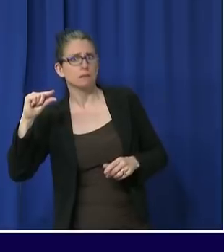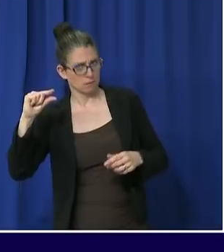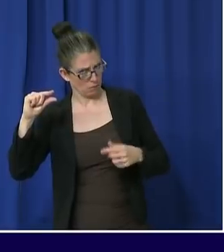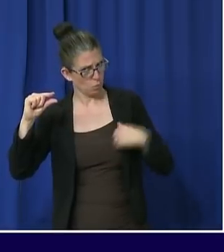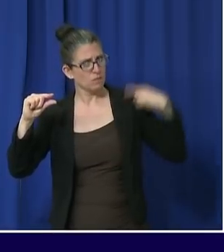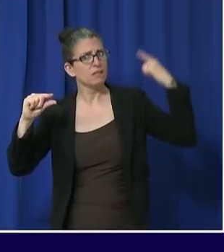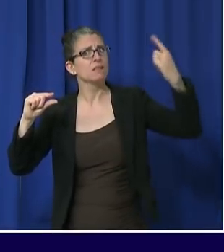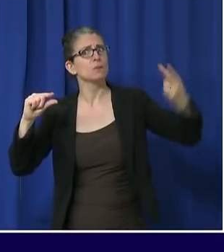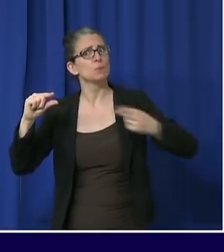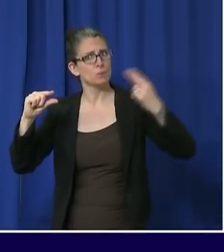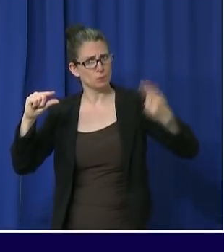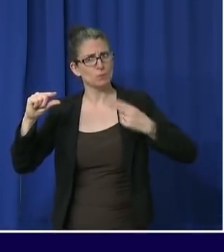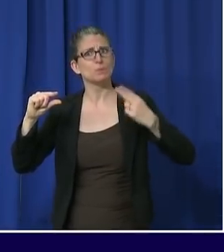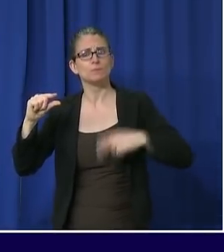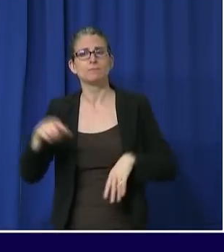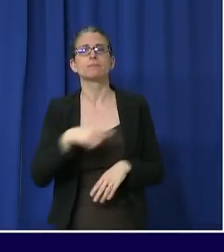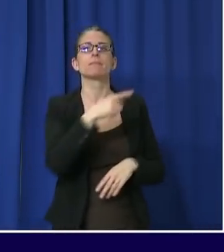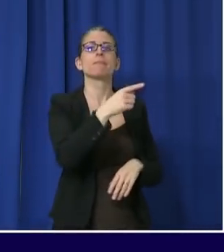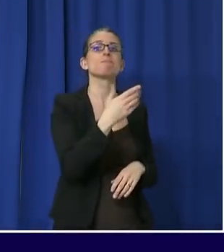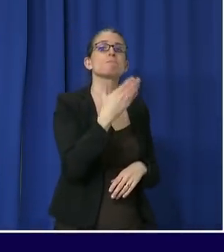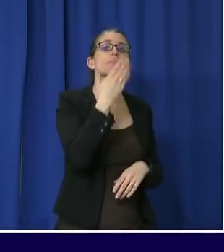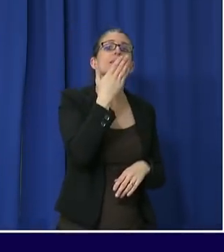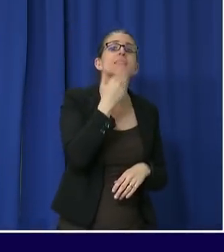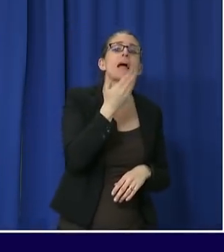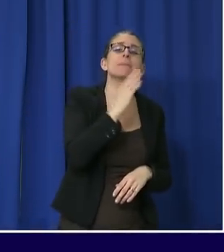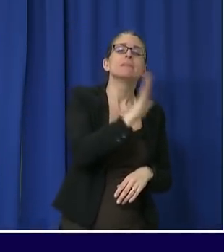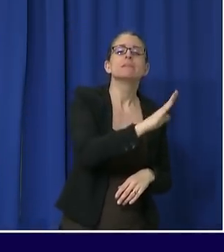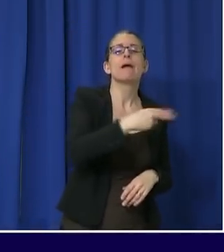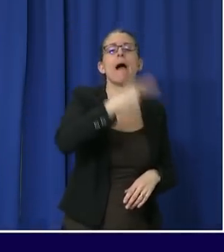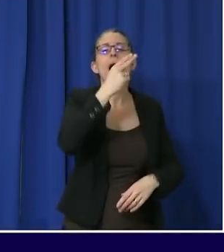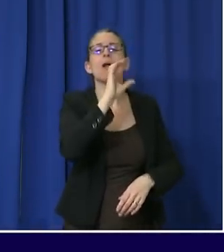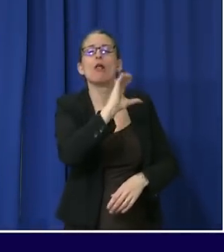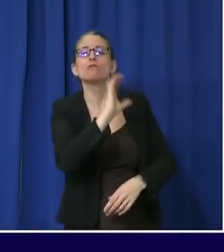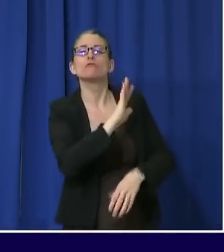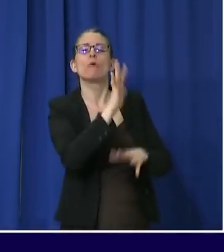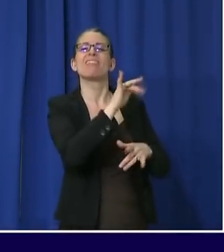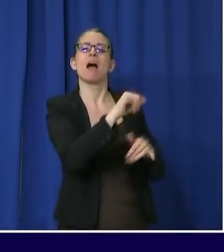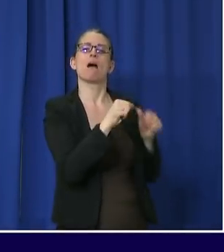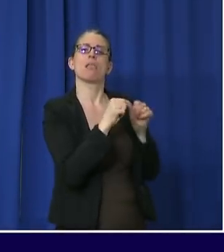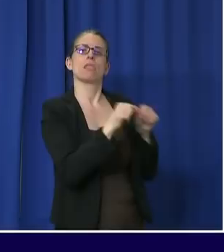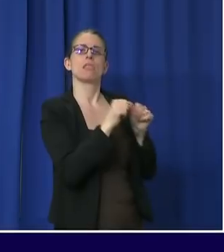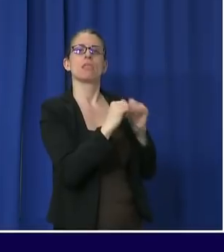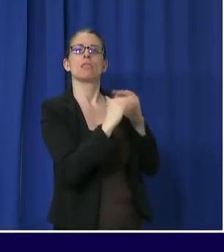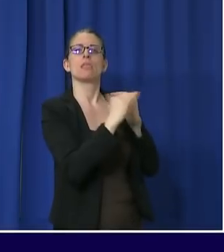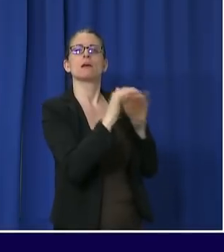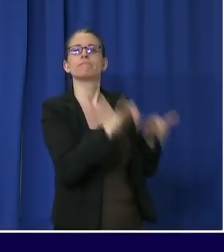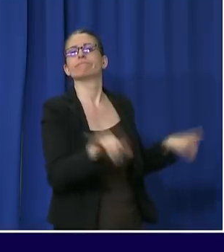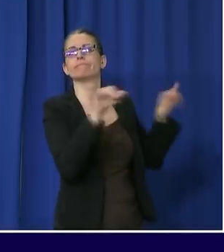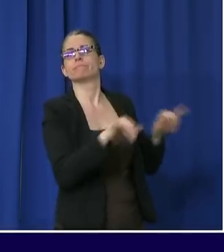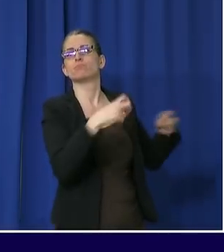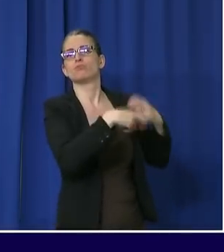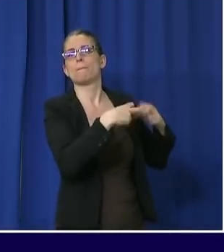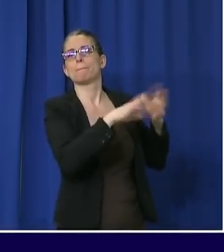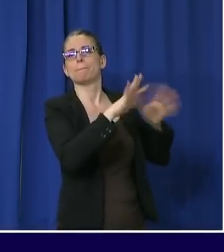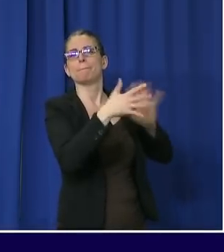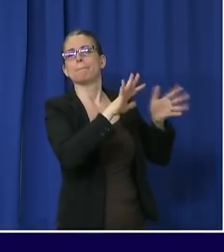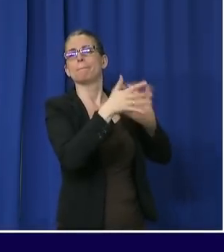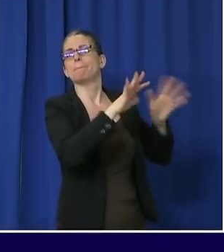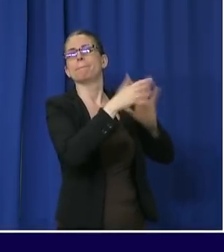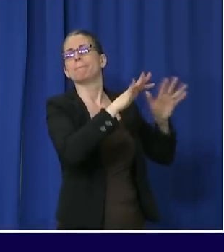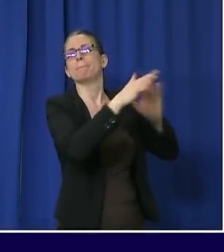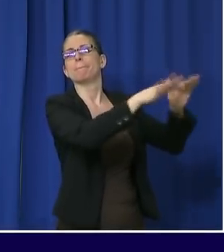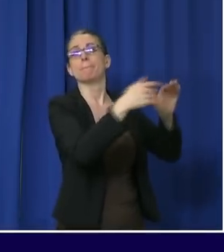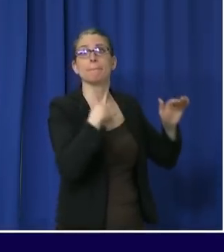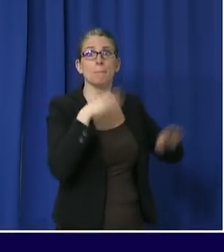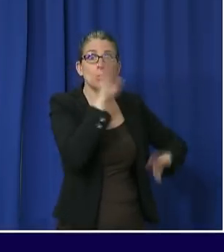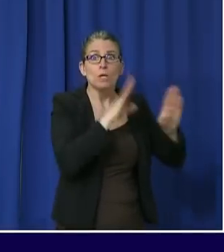cholesterol, diabetes, there's not as much of a problem about the size of the total iceberg. We